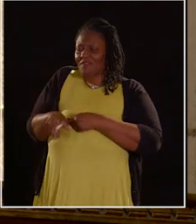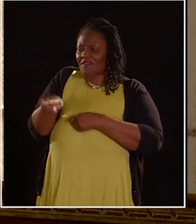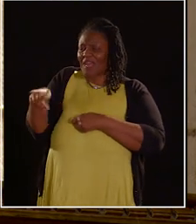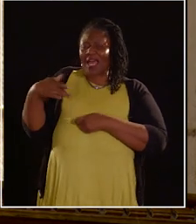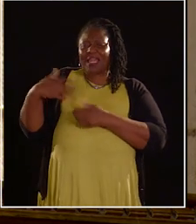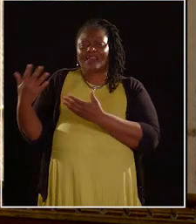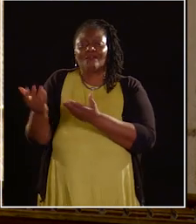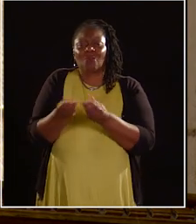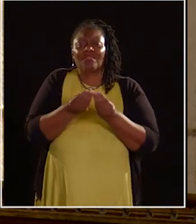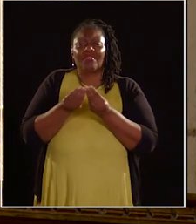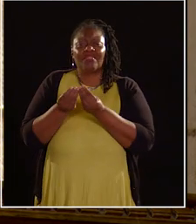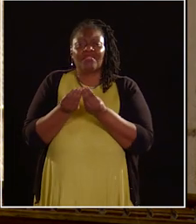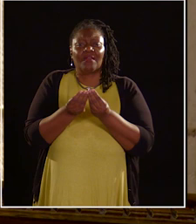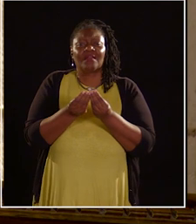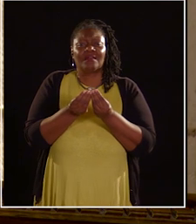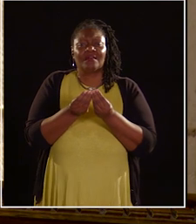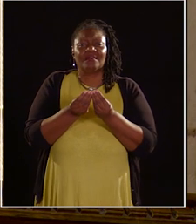and lived among us.